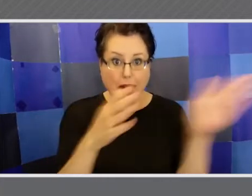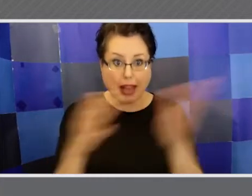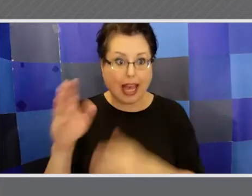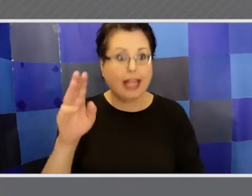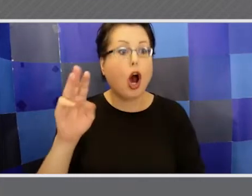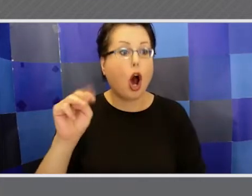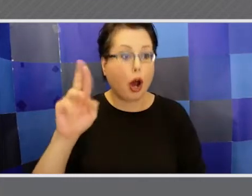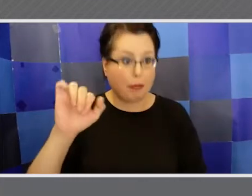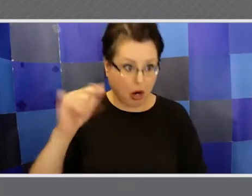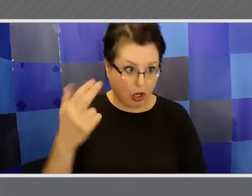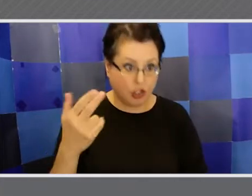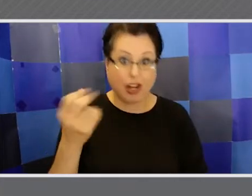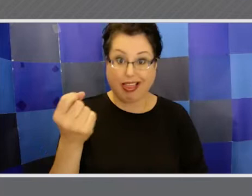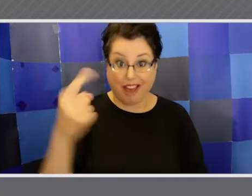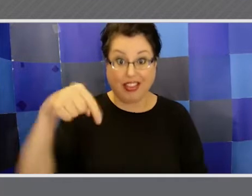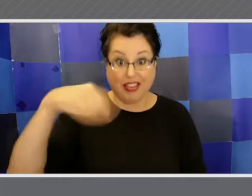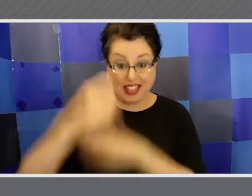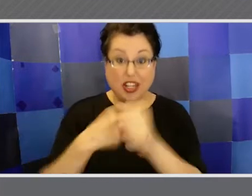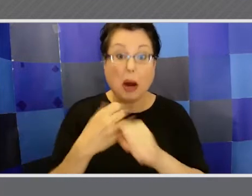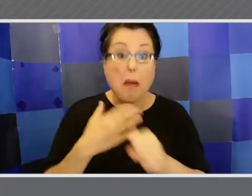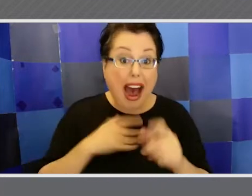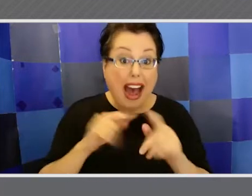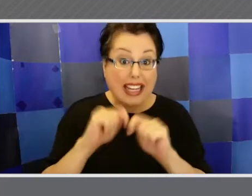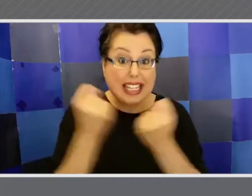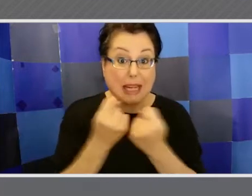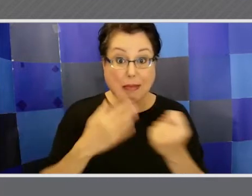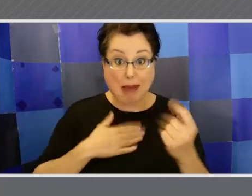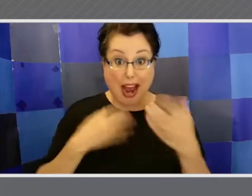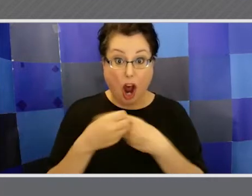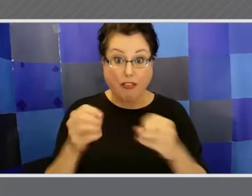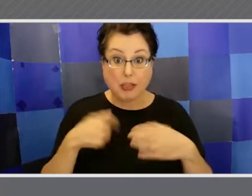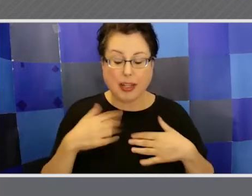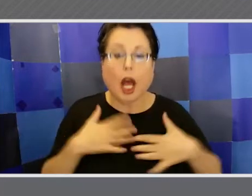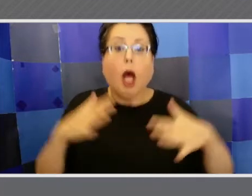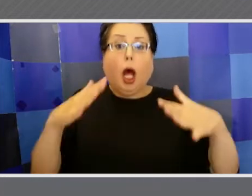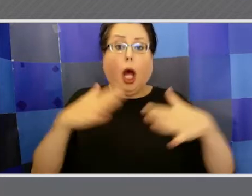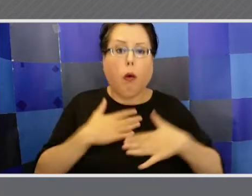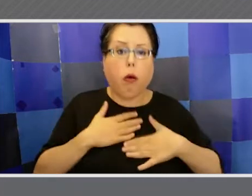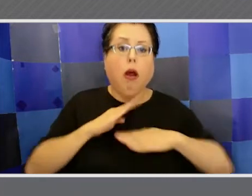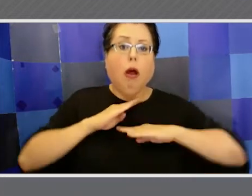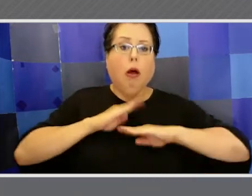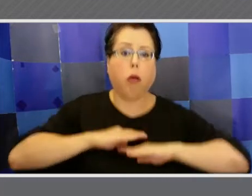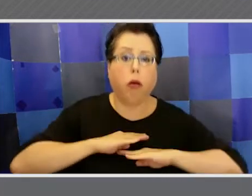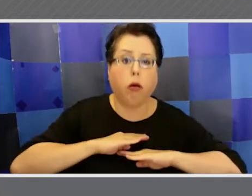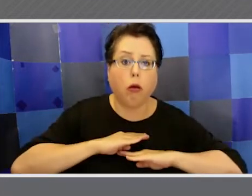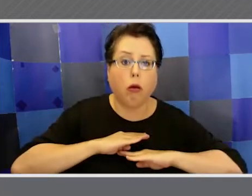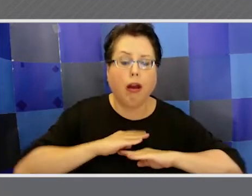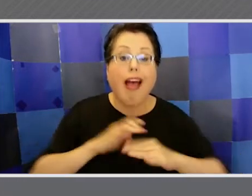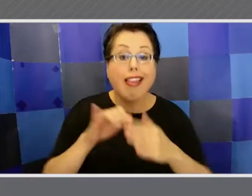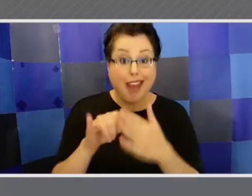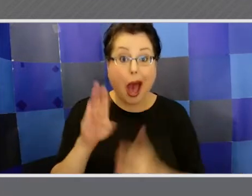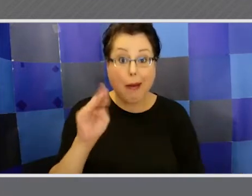I know my team in my office, we just breathed a huge sigh of relief. The bill includes $350 billion